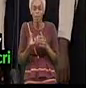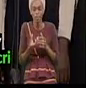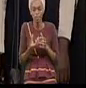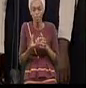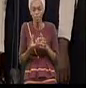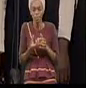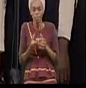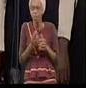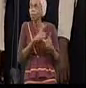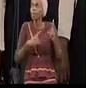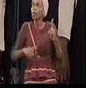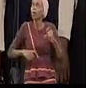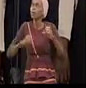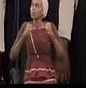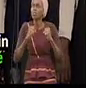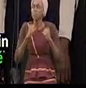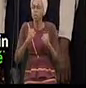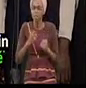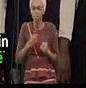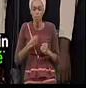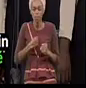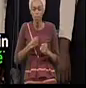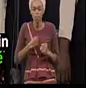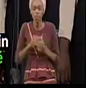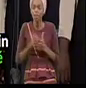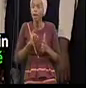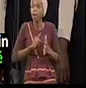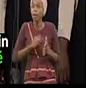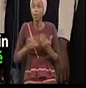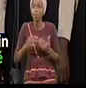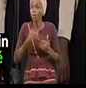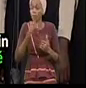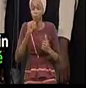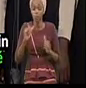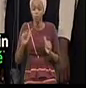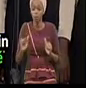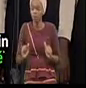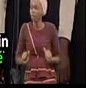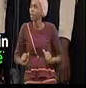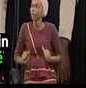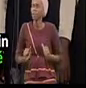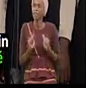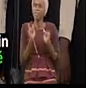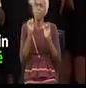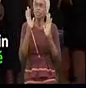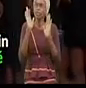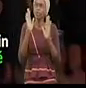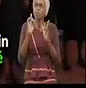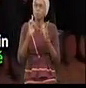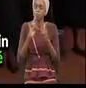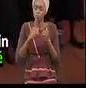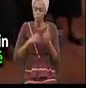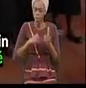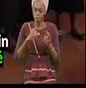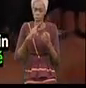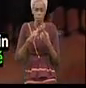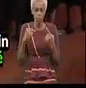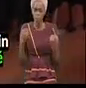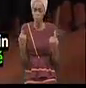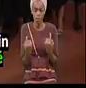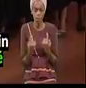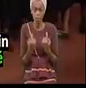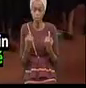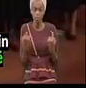cry. Lord, strengthen me that I might not yield myself